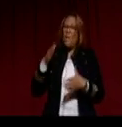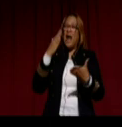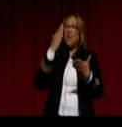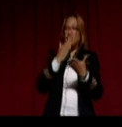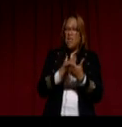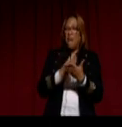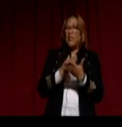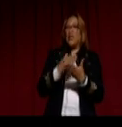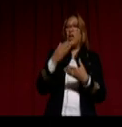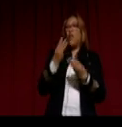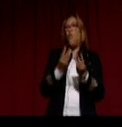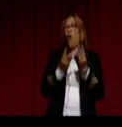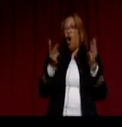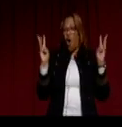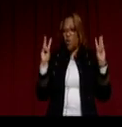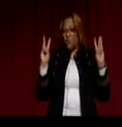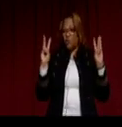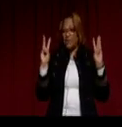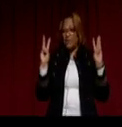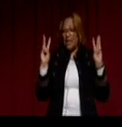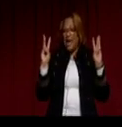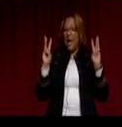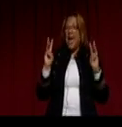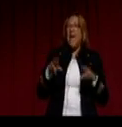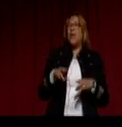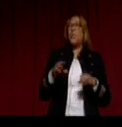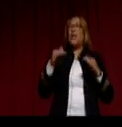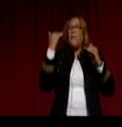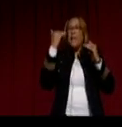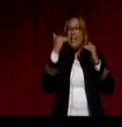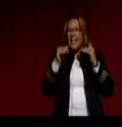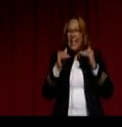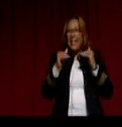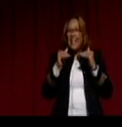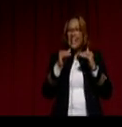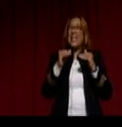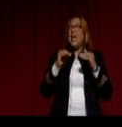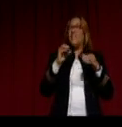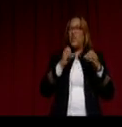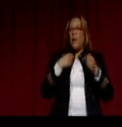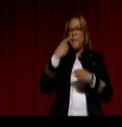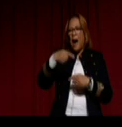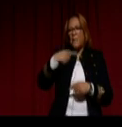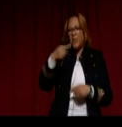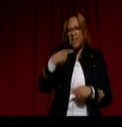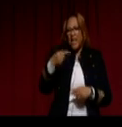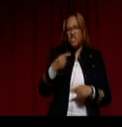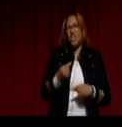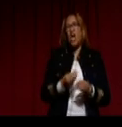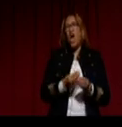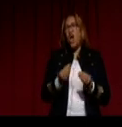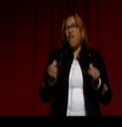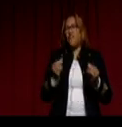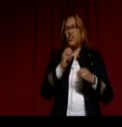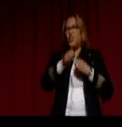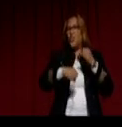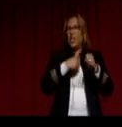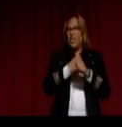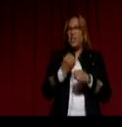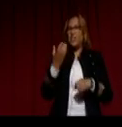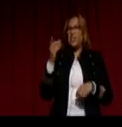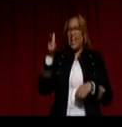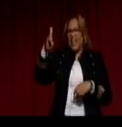at walls. And it so weakened the Athenian population that a few years later, Sparta won that